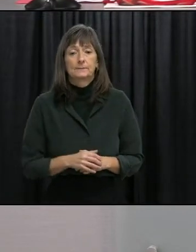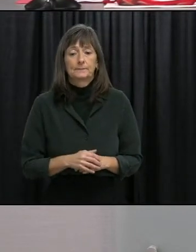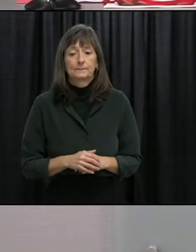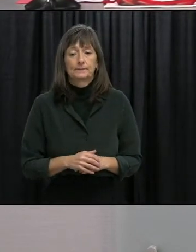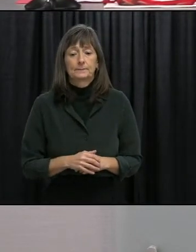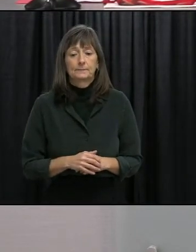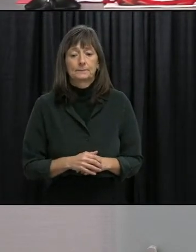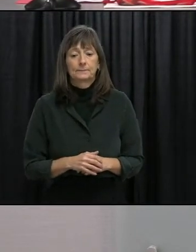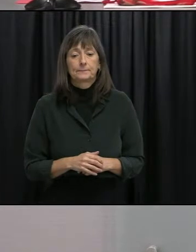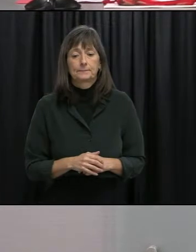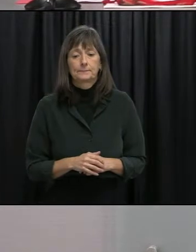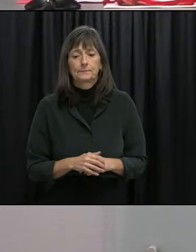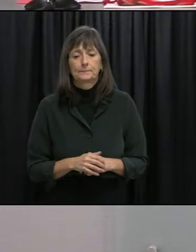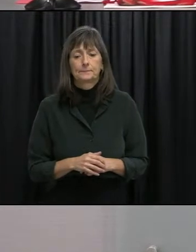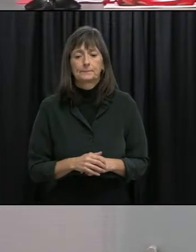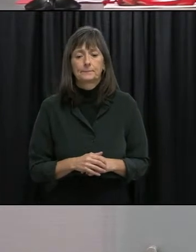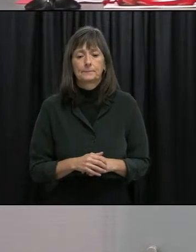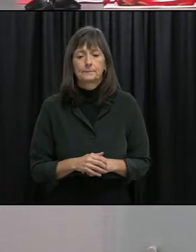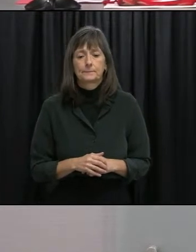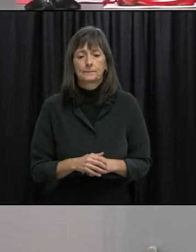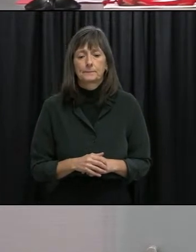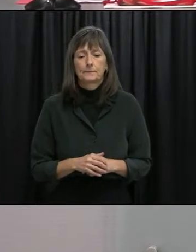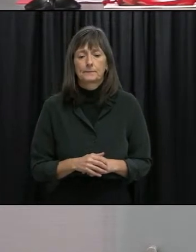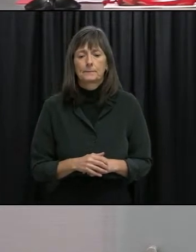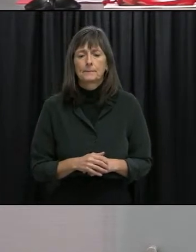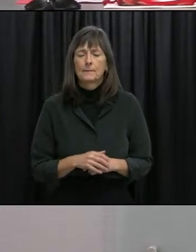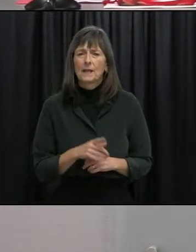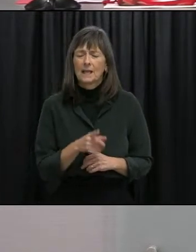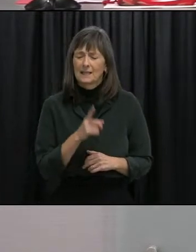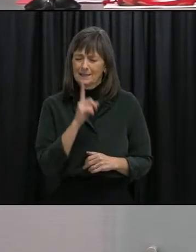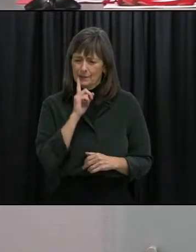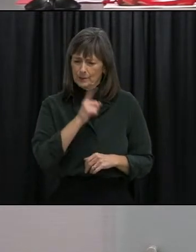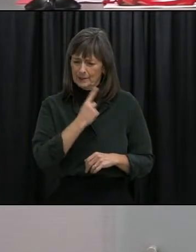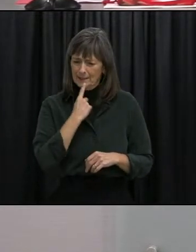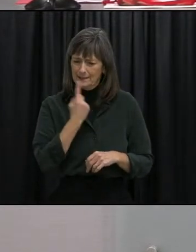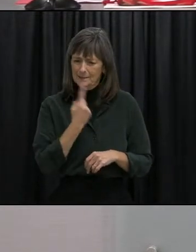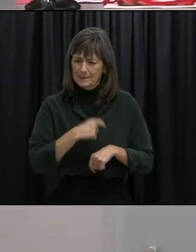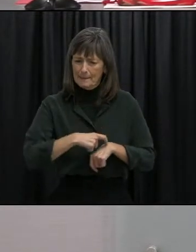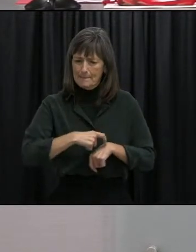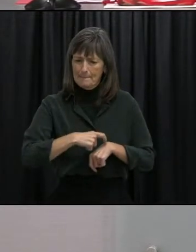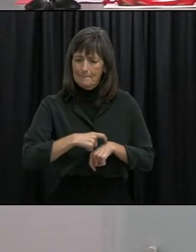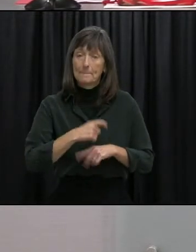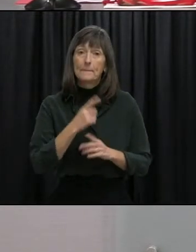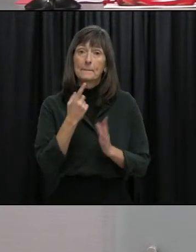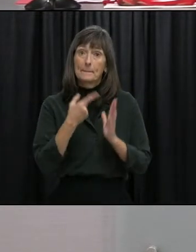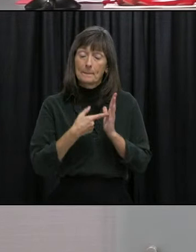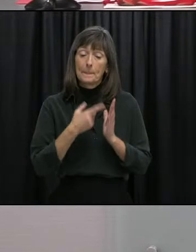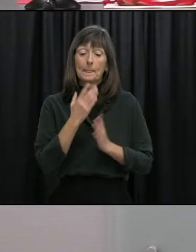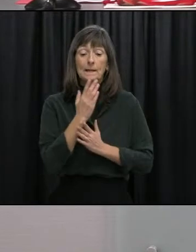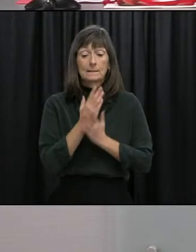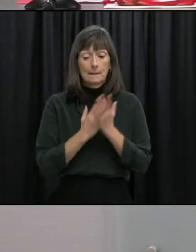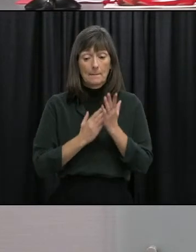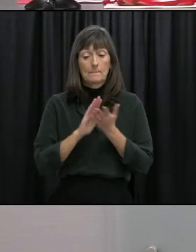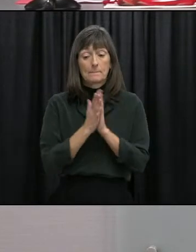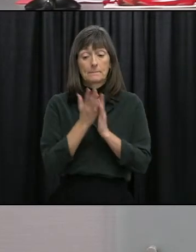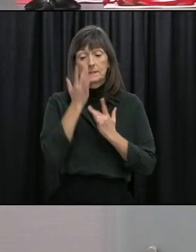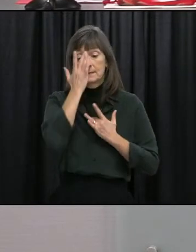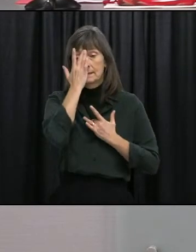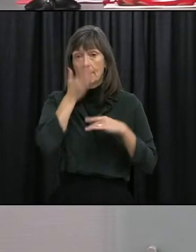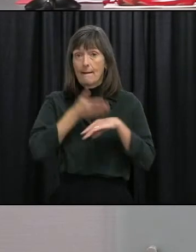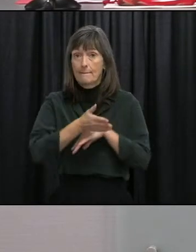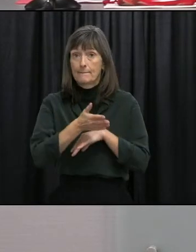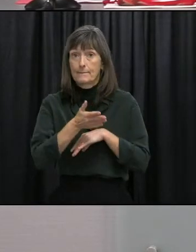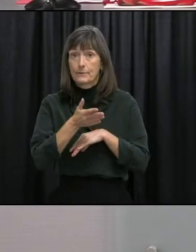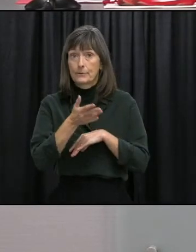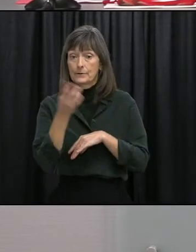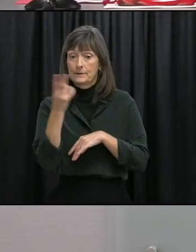I just want to follow up on the question around timing. You said people could develop the disease after